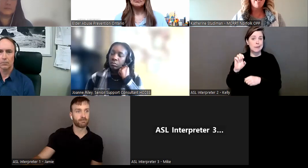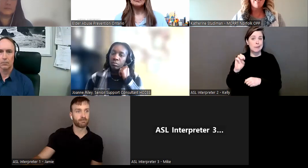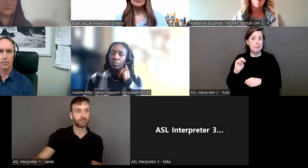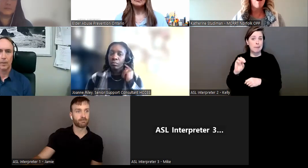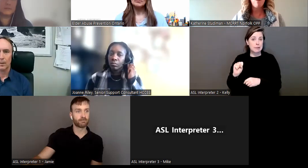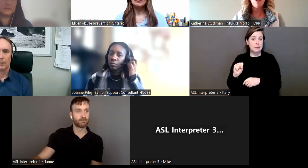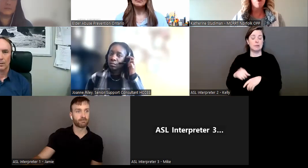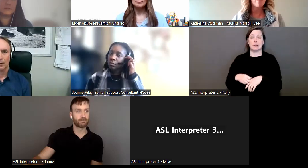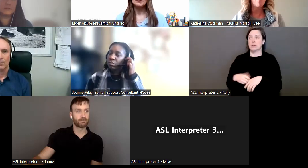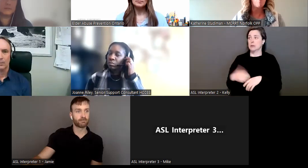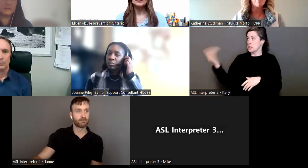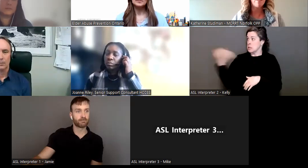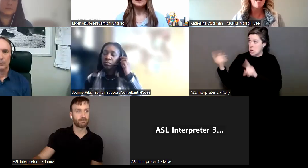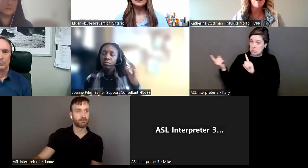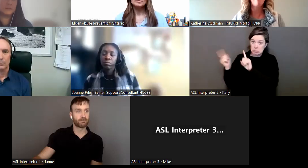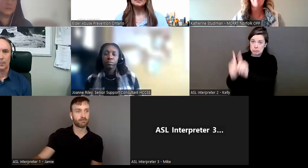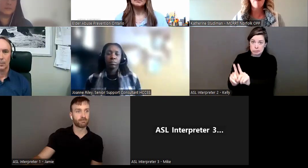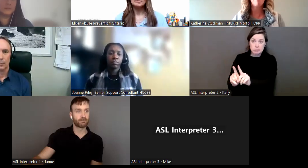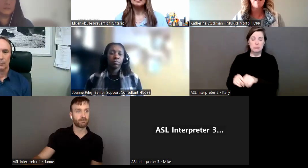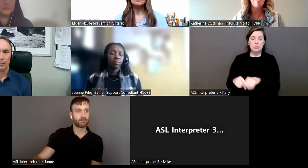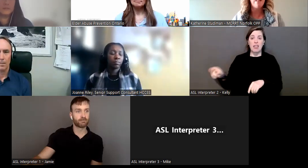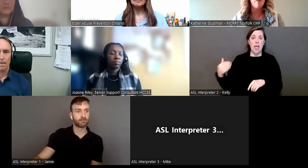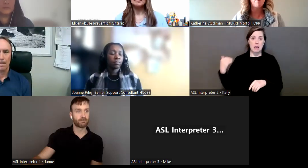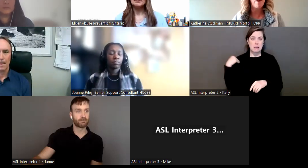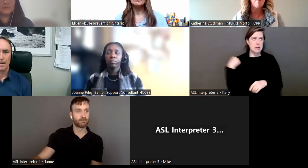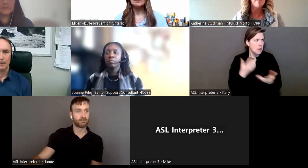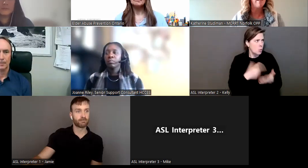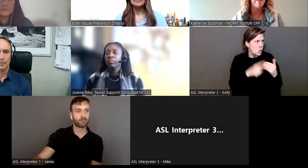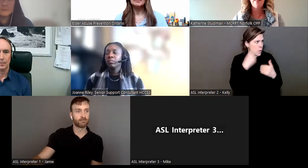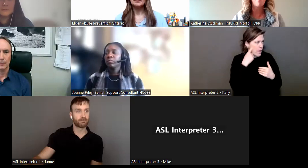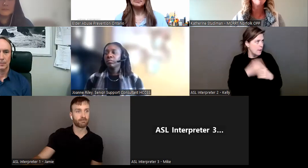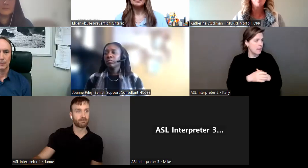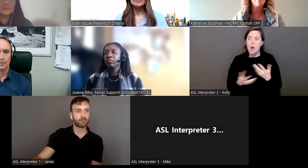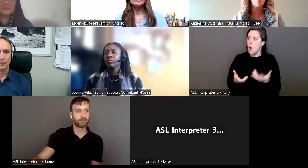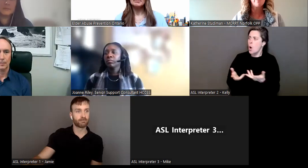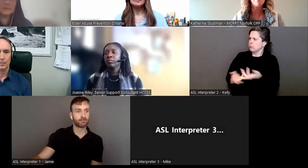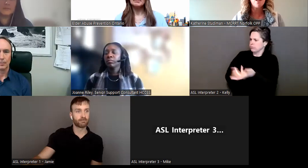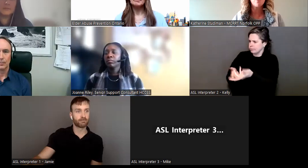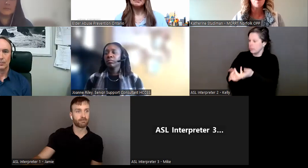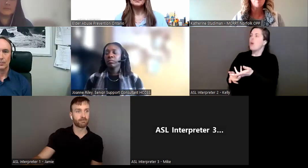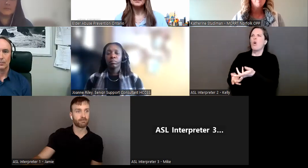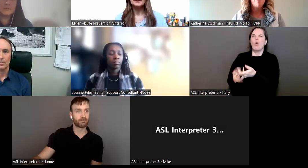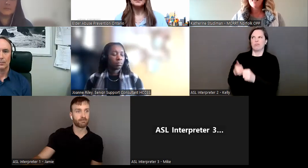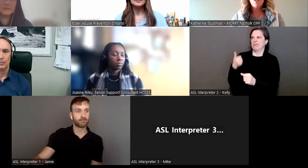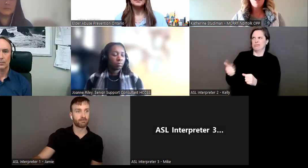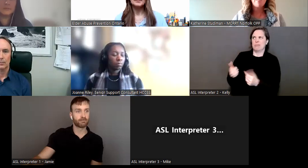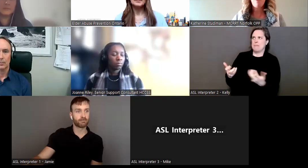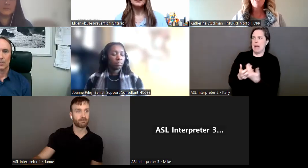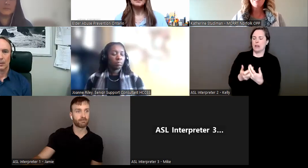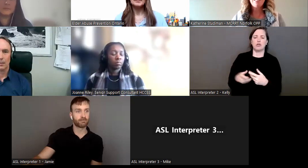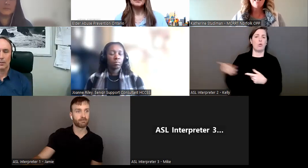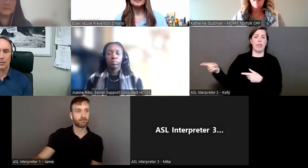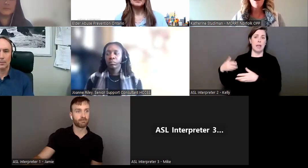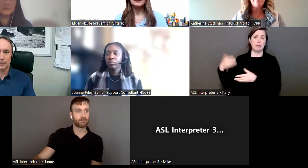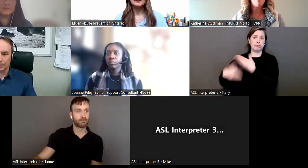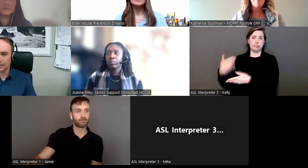okay, what do you think? We'll do a quick little consultation, like, yeah, good candidate for a paramed. And then they get that service rolling too. So as everyone